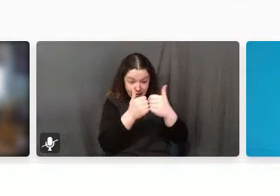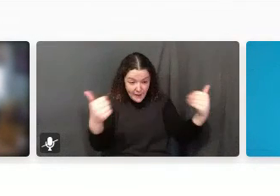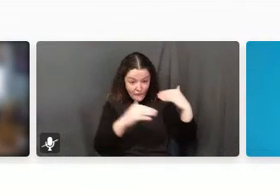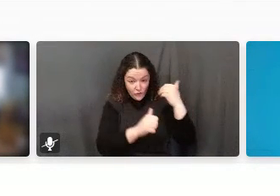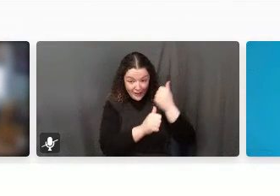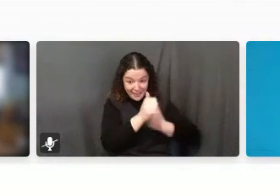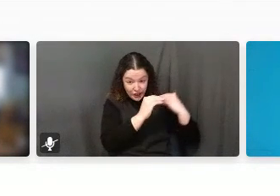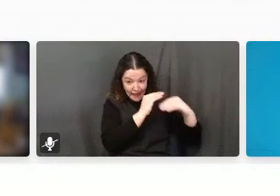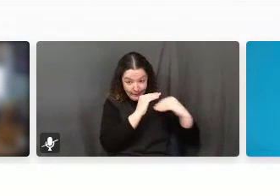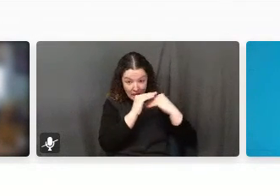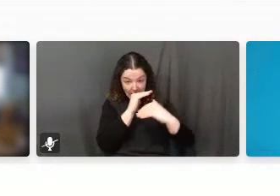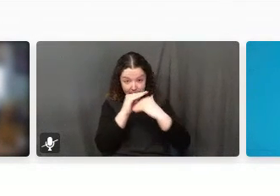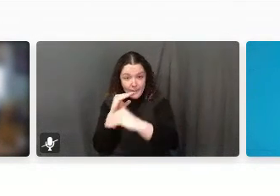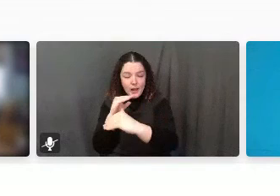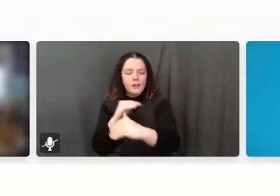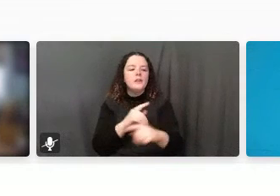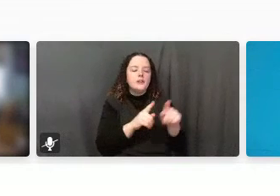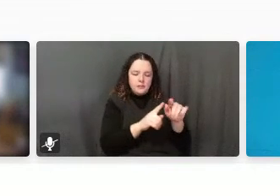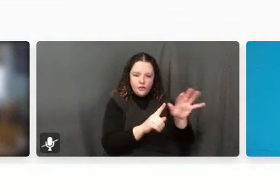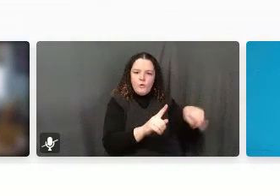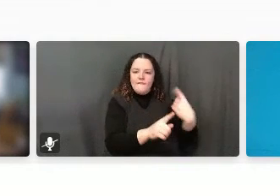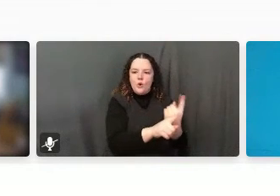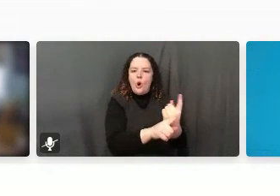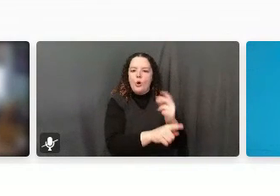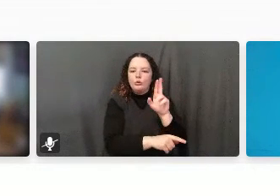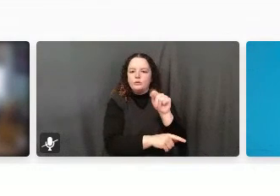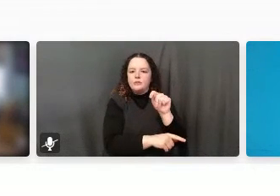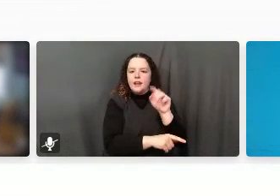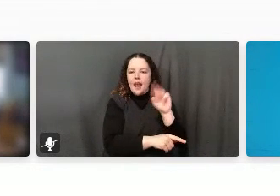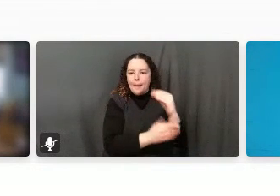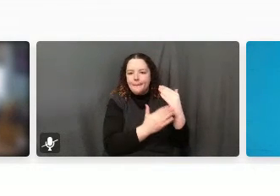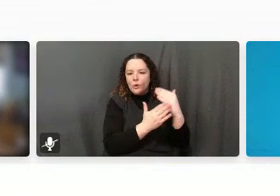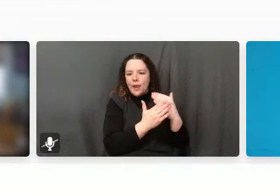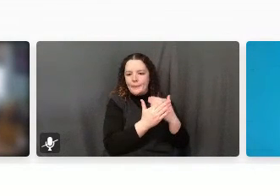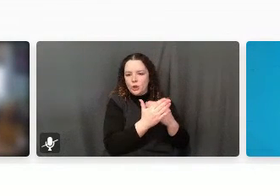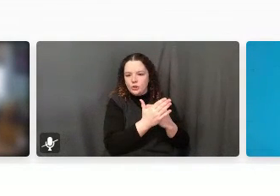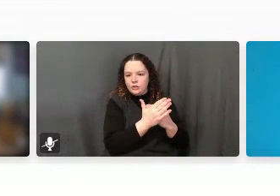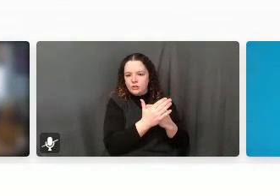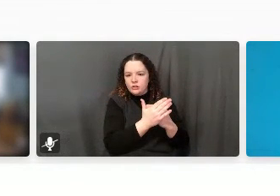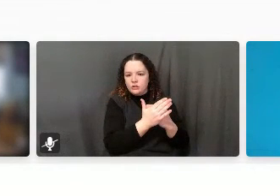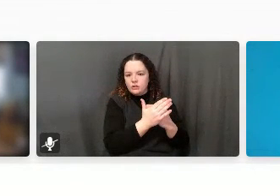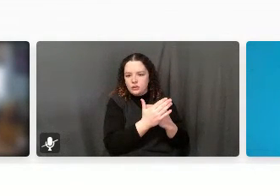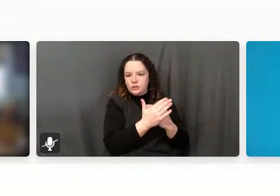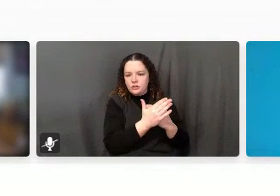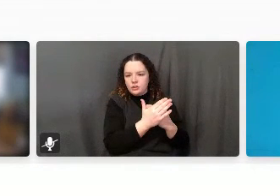email will generate its own unique UTM parameters. So that will help you see which campaign